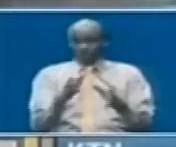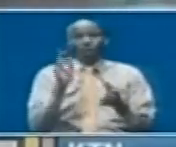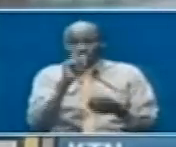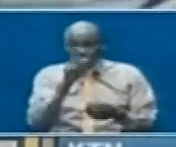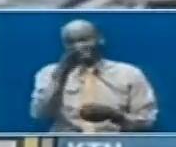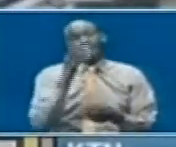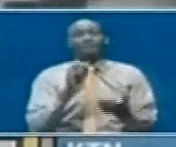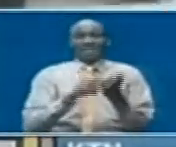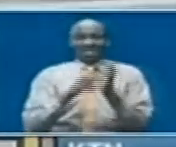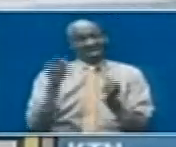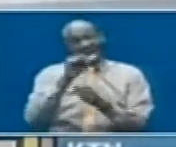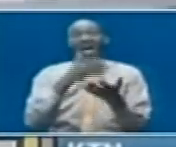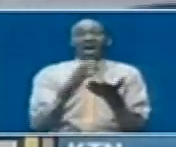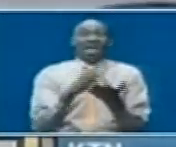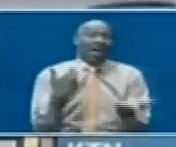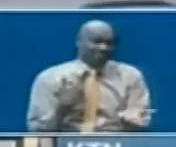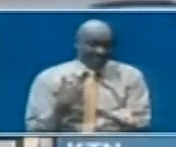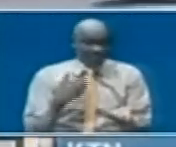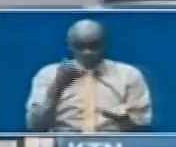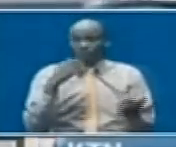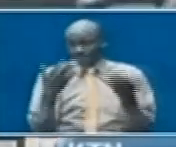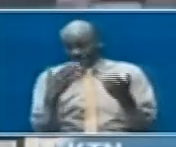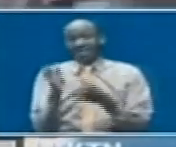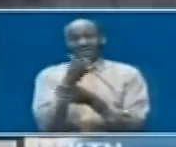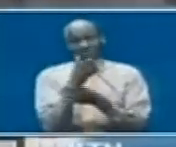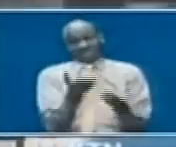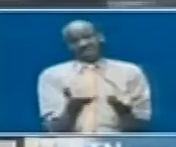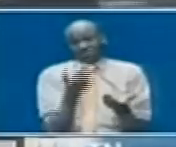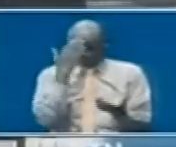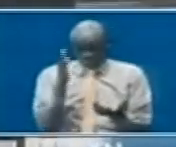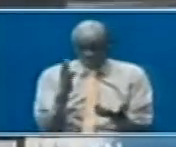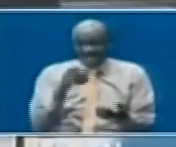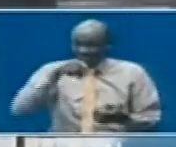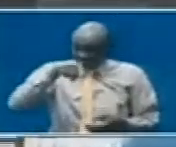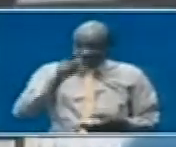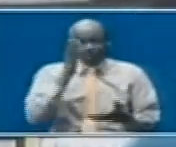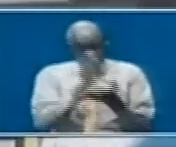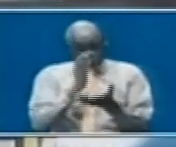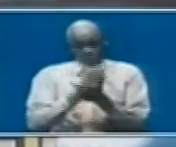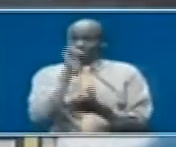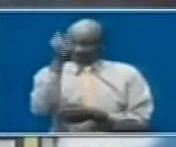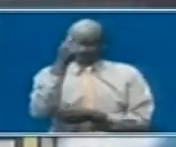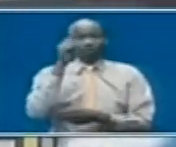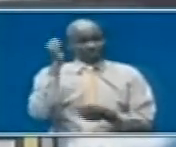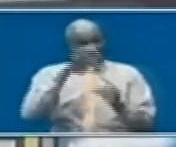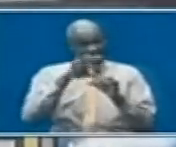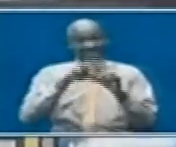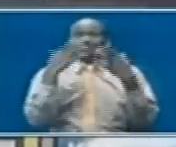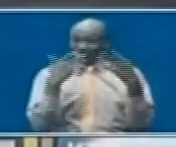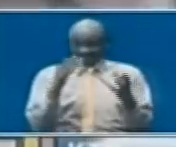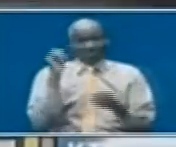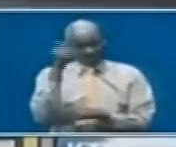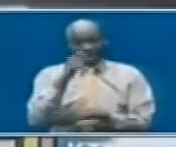had a yellow plate, which we suspect was from the embassy. So in as much as he is still the elected president of Kenya, there was